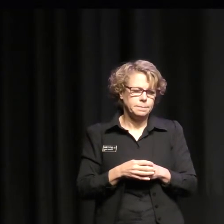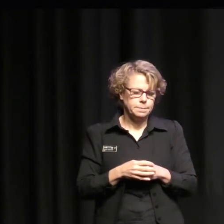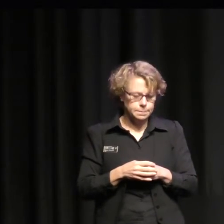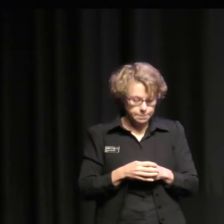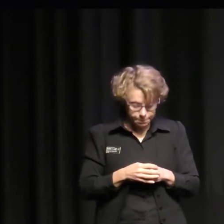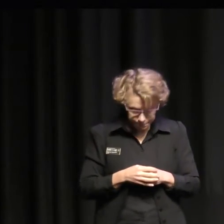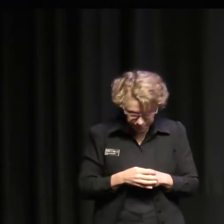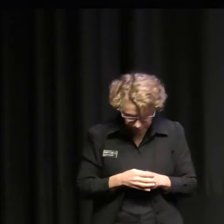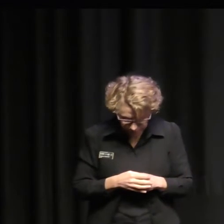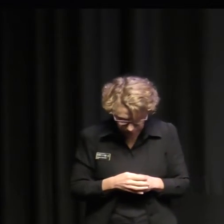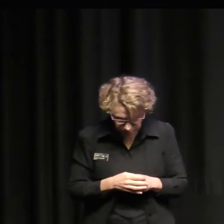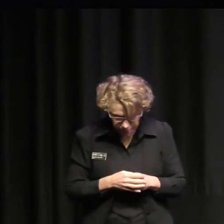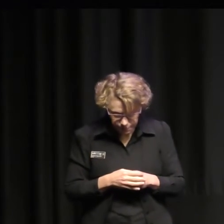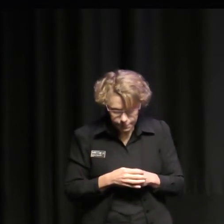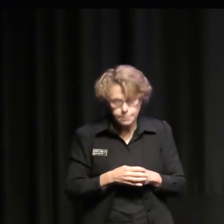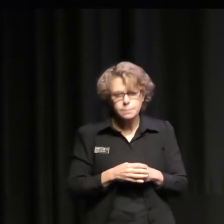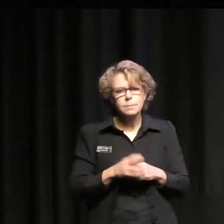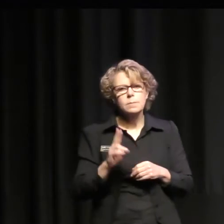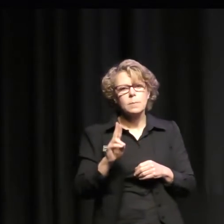Now, next year